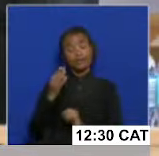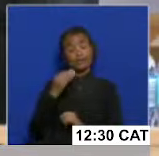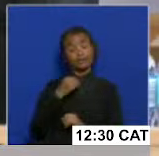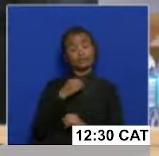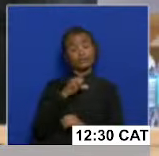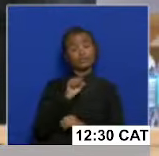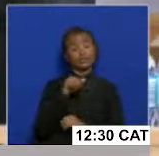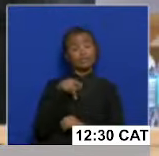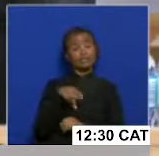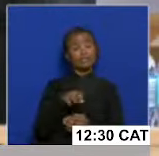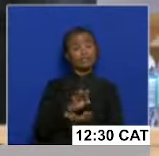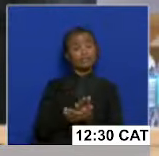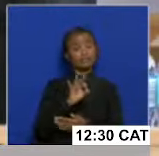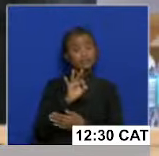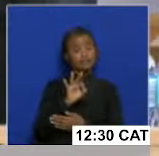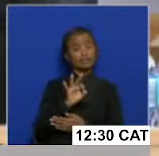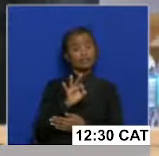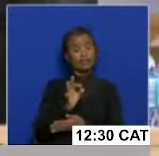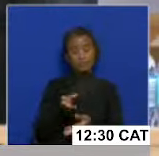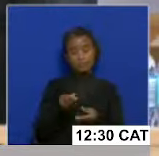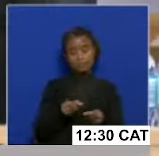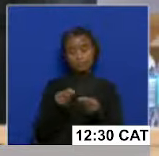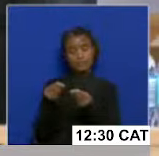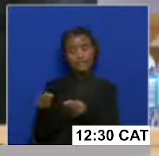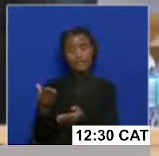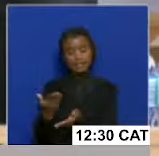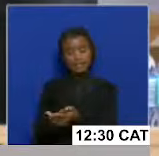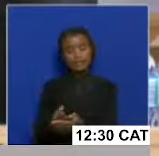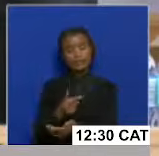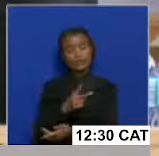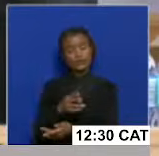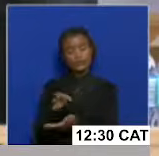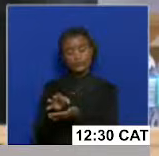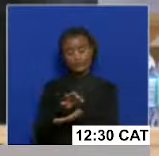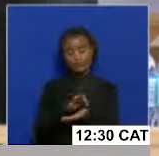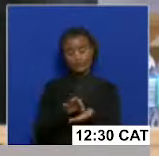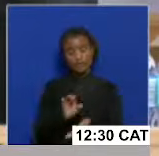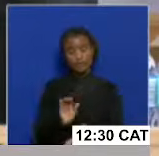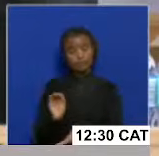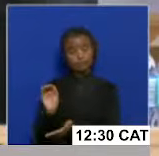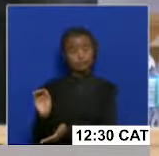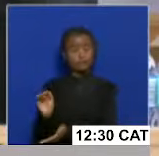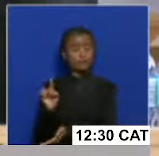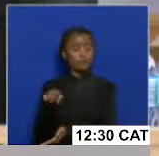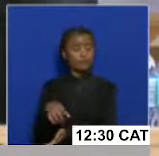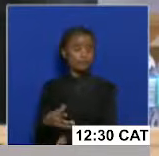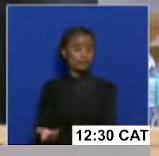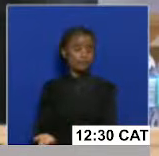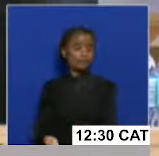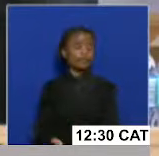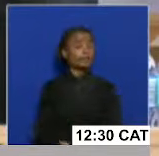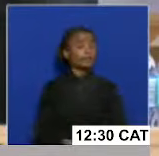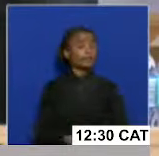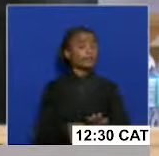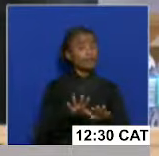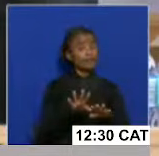as well. Were you planning to give your 22,000 rand share